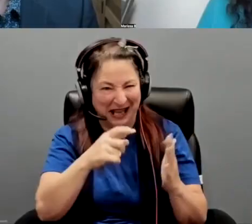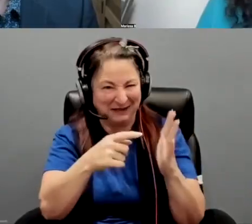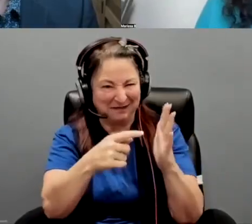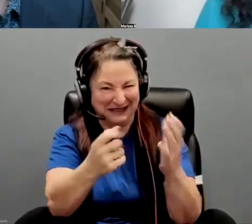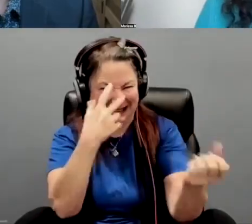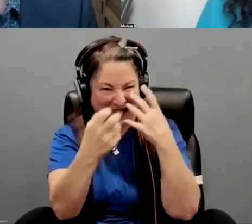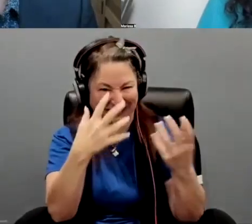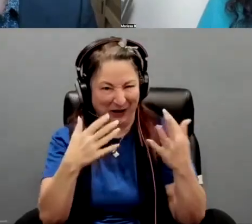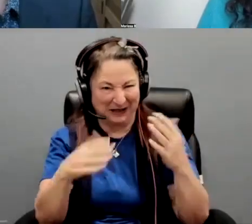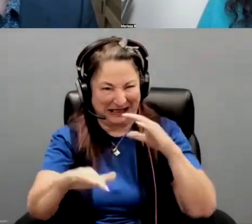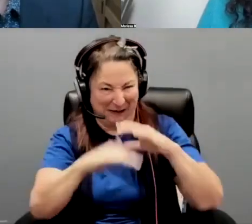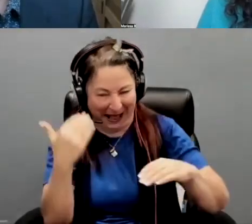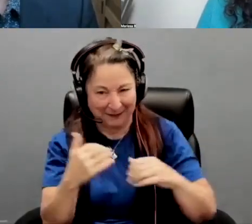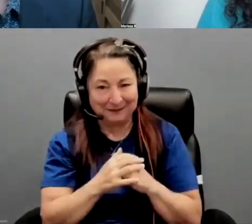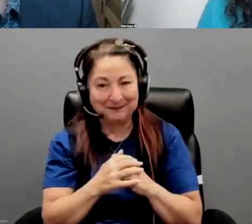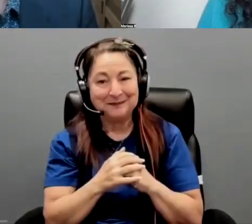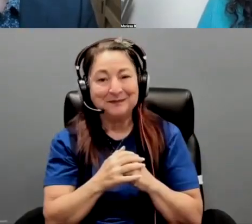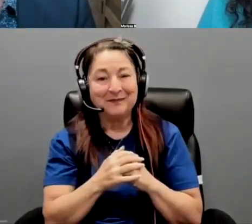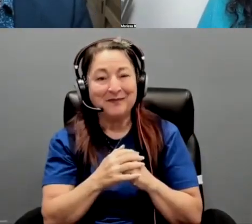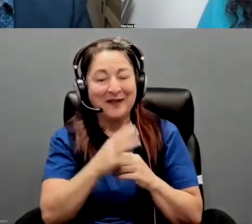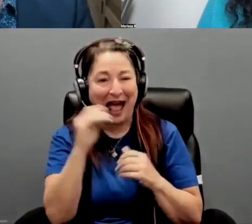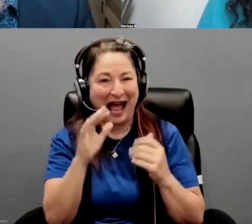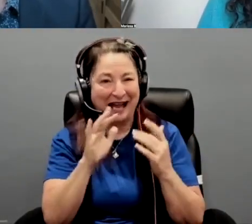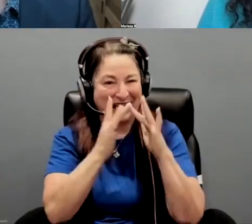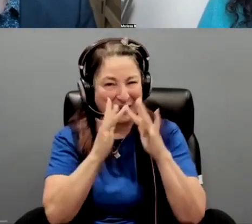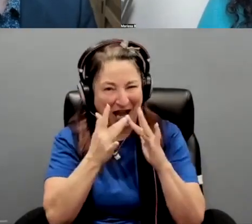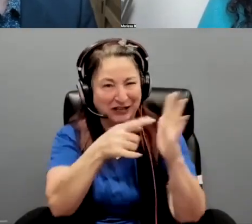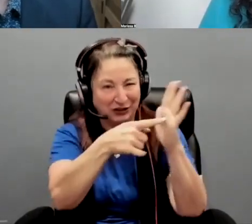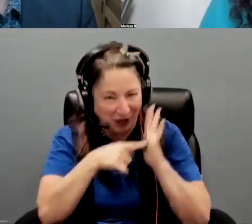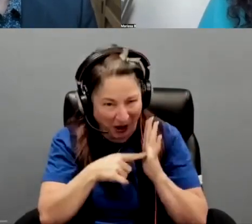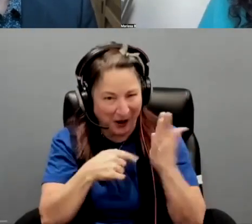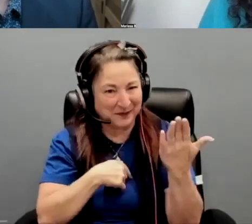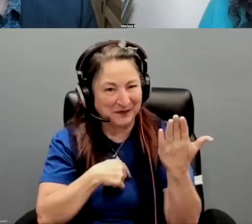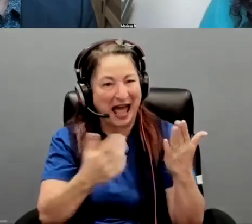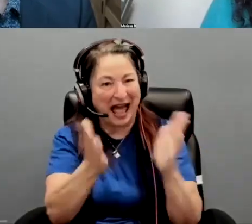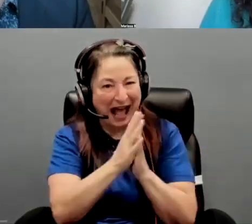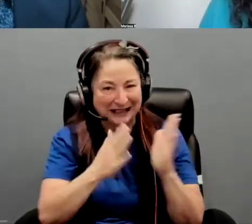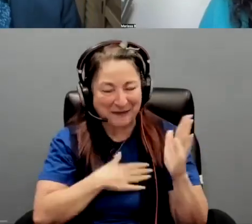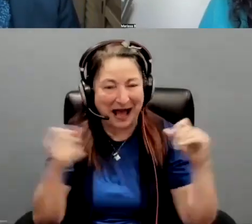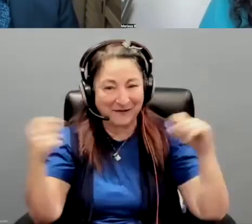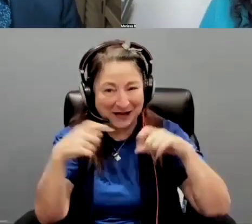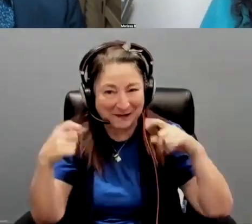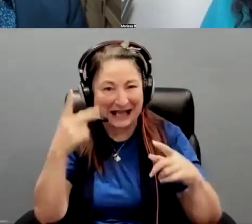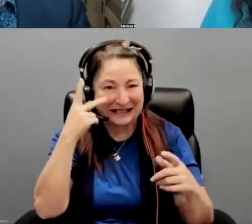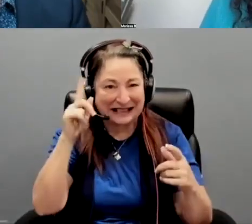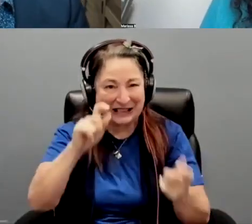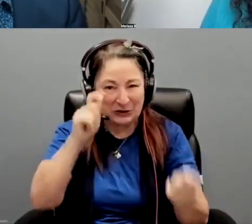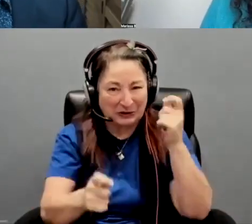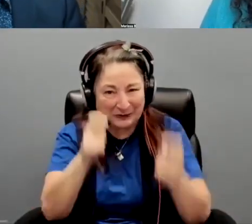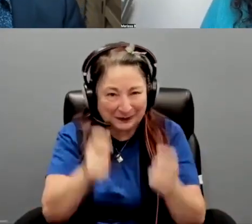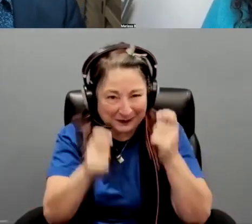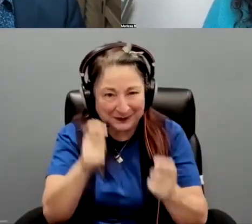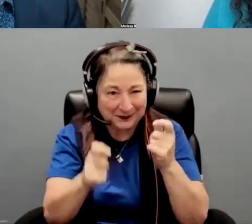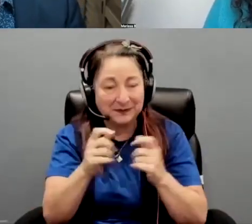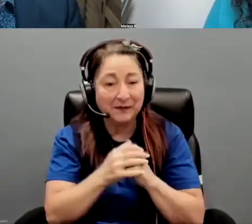via email, Yeah. and virtually just to ask my feedback and see if there's any tweaks that needed to be made.